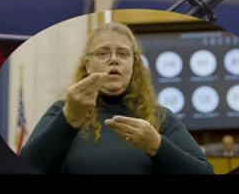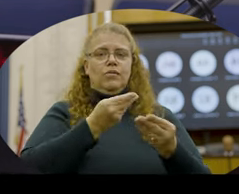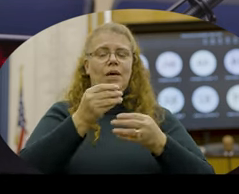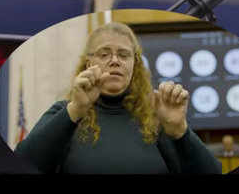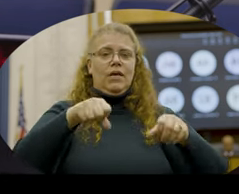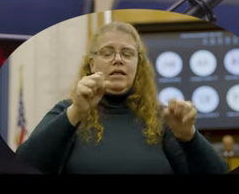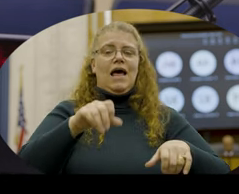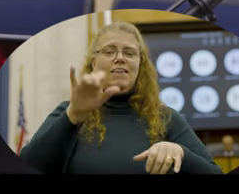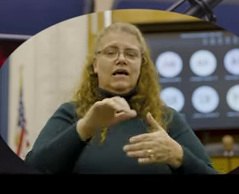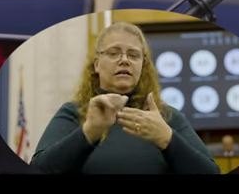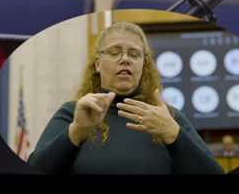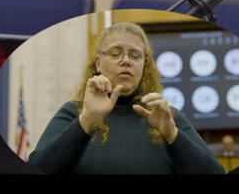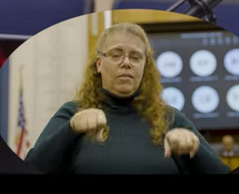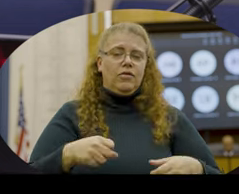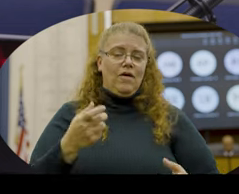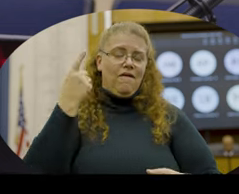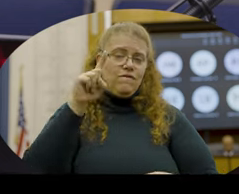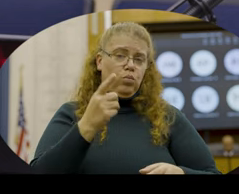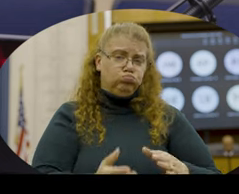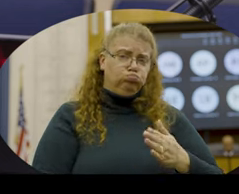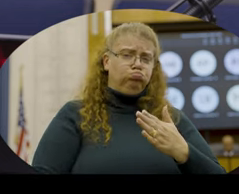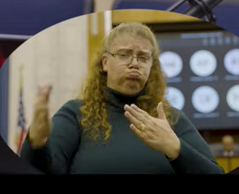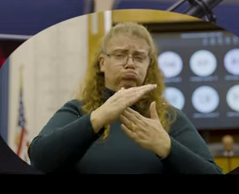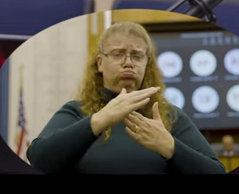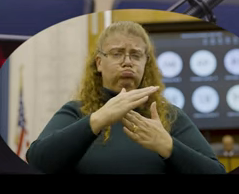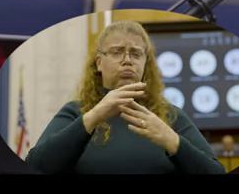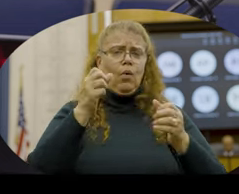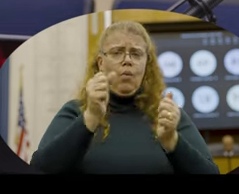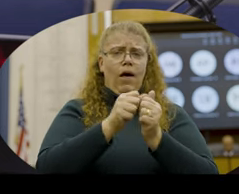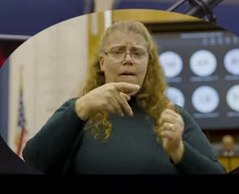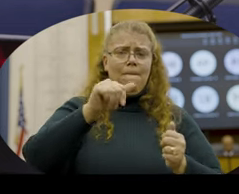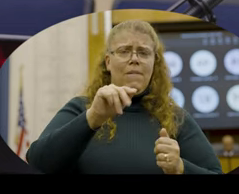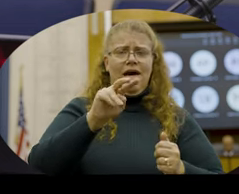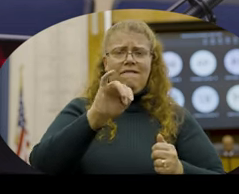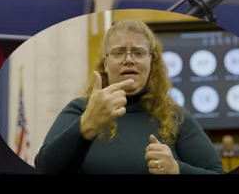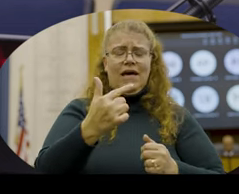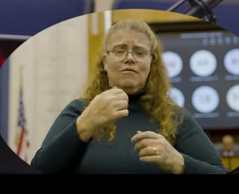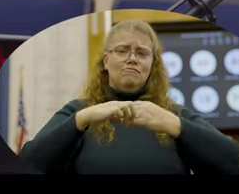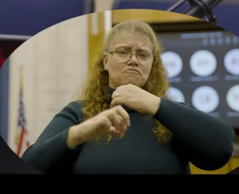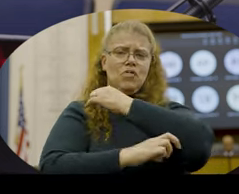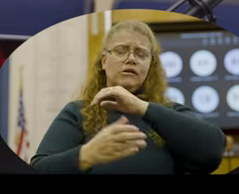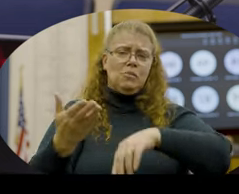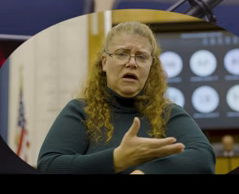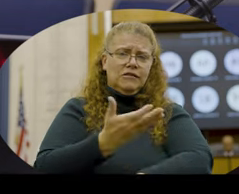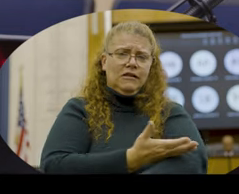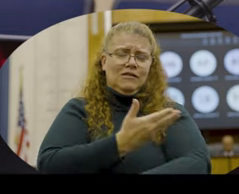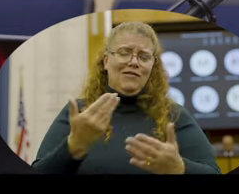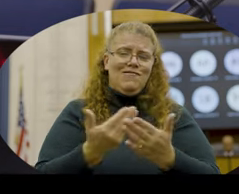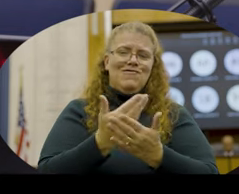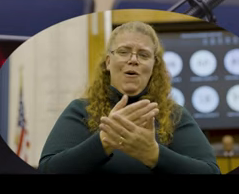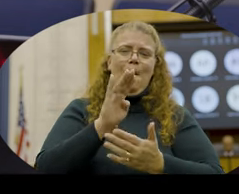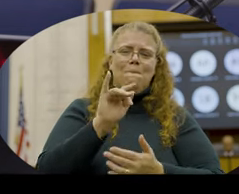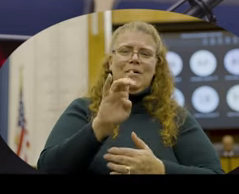2017, and why I'm grateful to council for approving the equity-centered plan last month. One of the goals of this plan is to